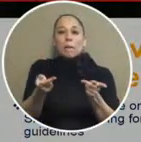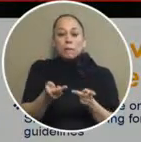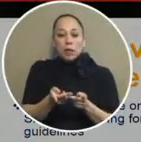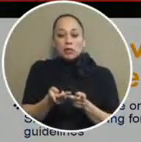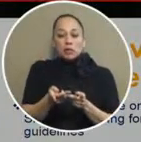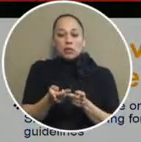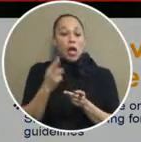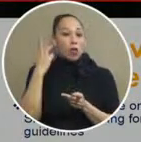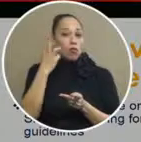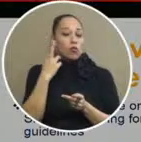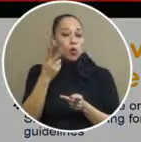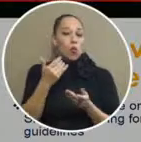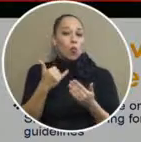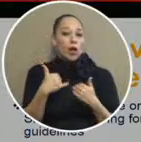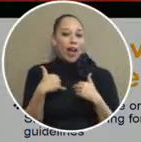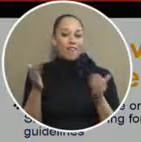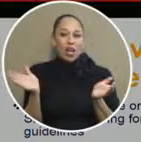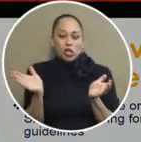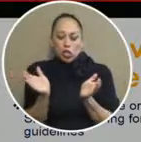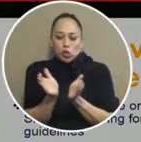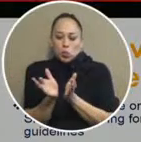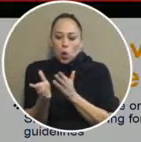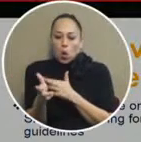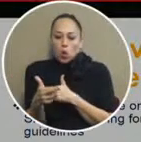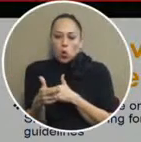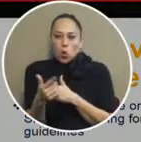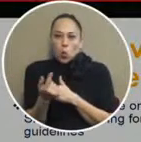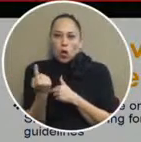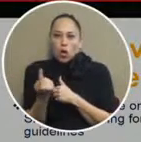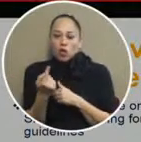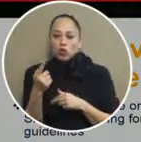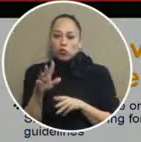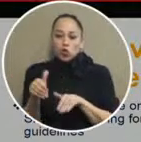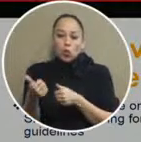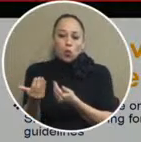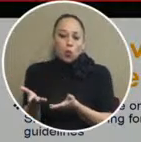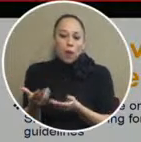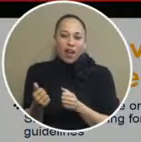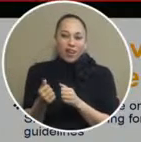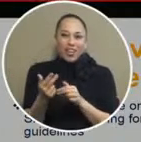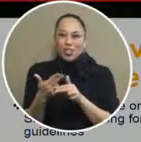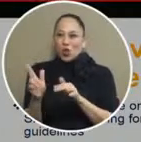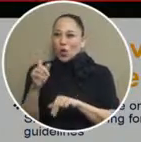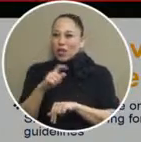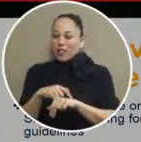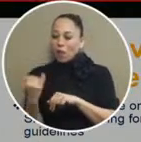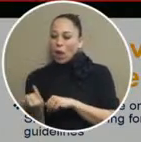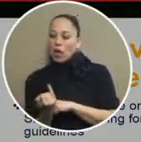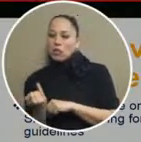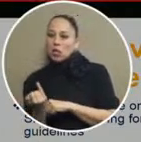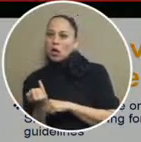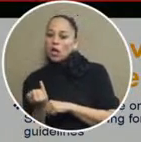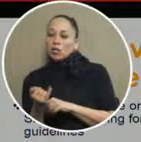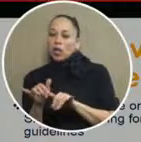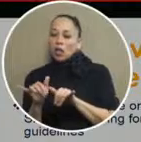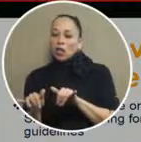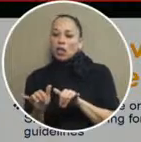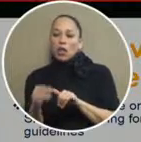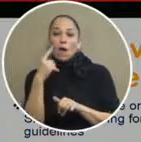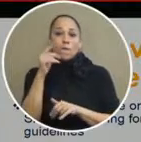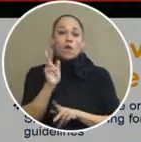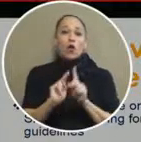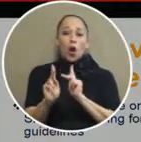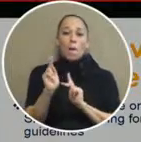because we had smaller rooms that we could utilize to provide that temporary isolation and keep these symptomatic